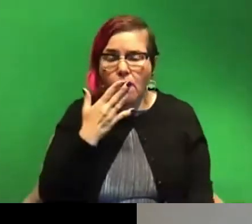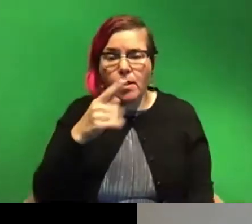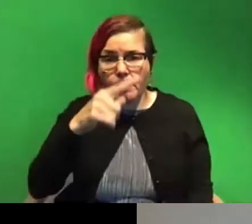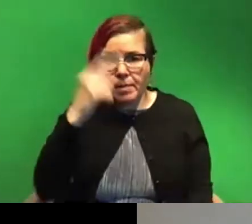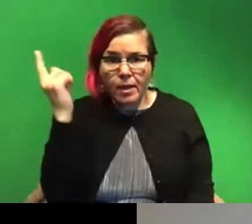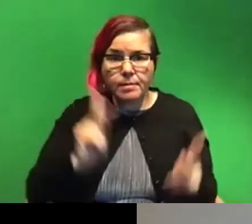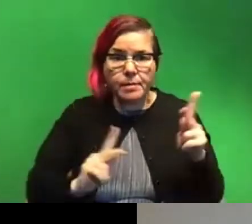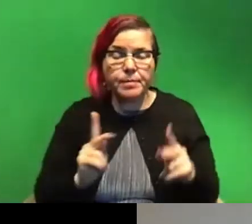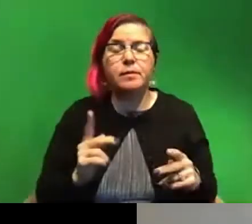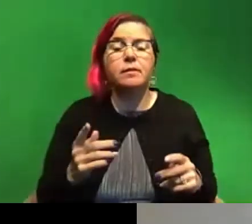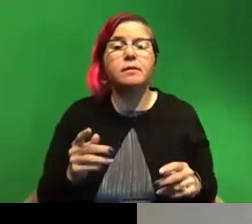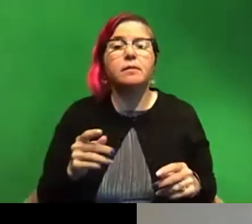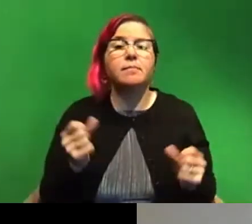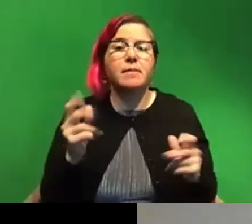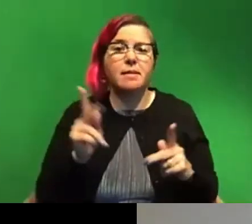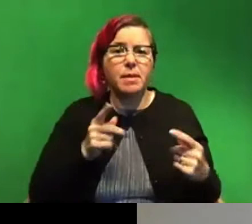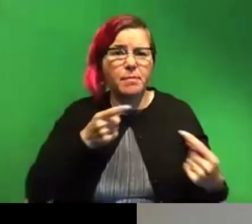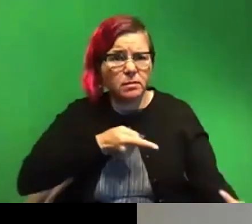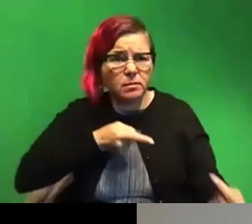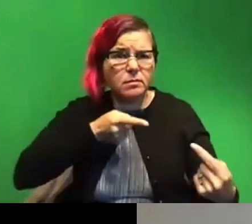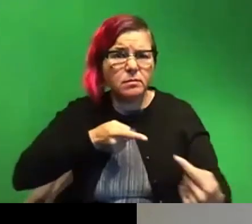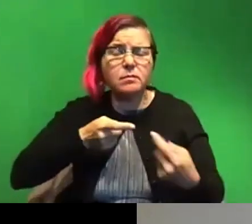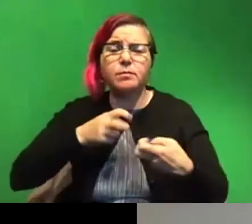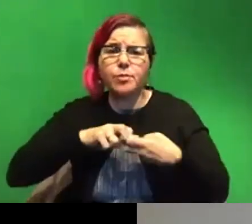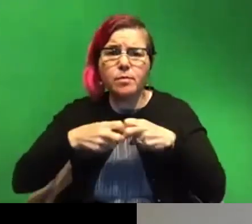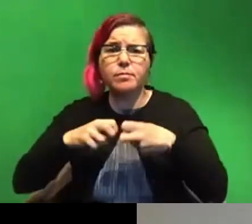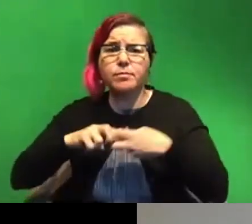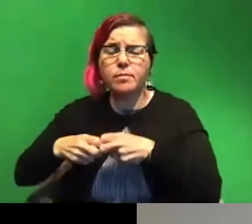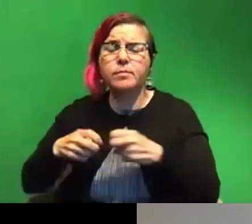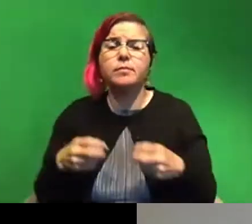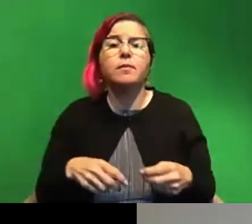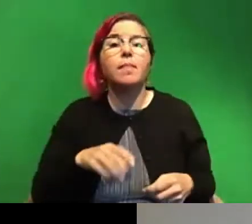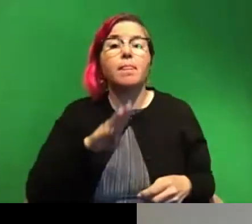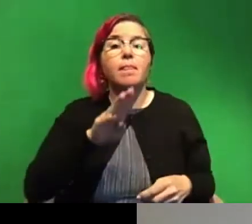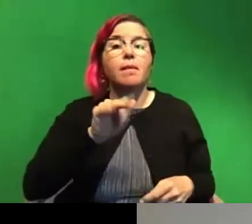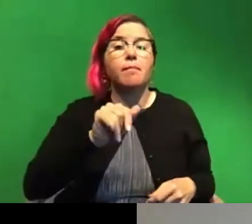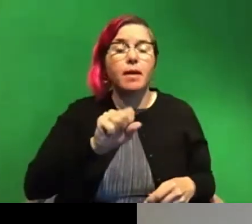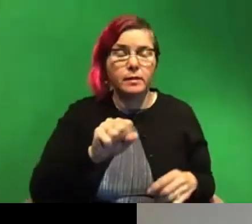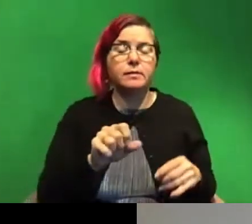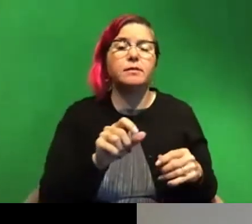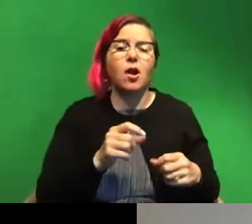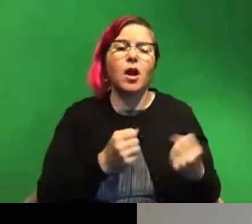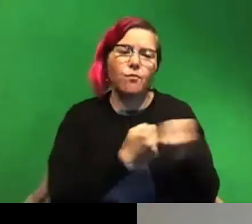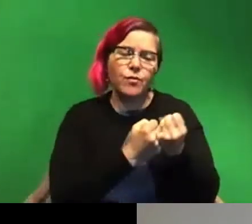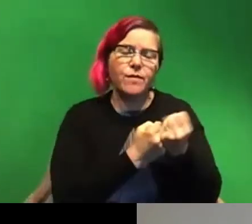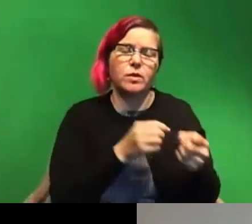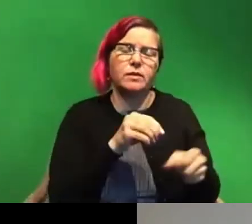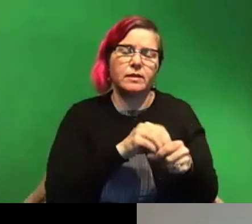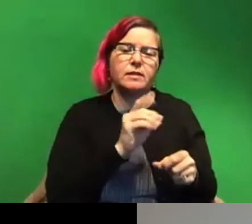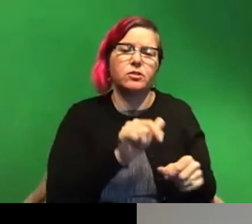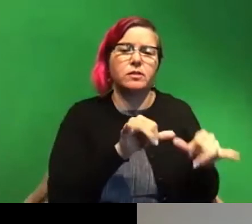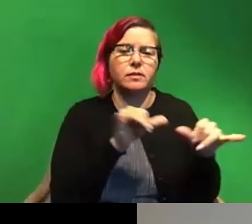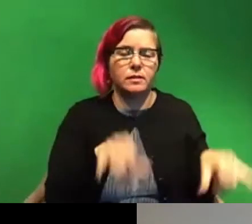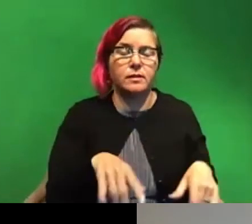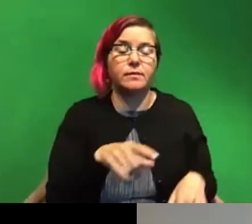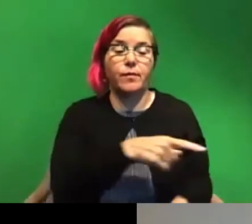A lot of people are having trouble, and those are the same people where those biases and those difficulties are reinforced in digital systems. So for